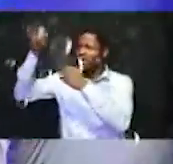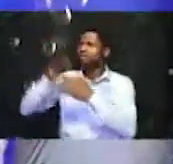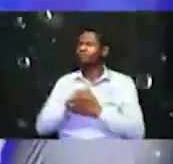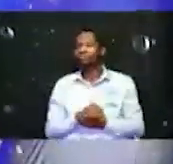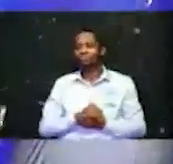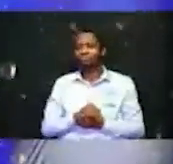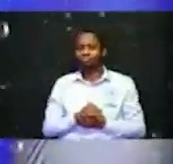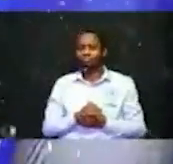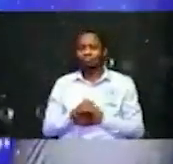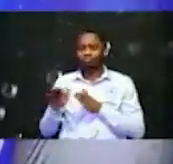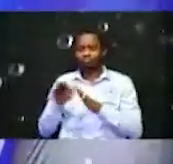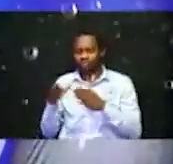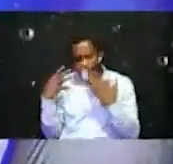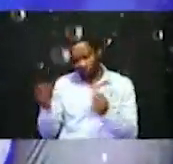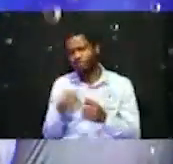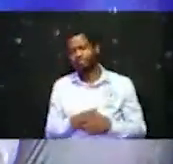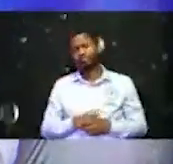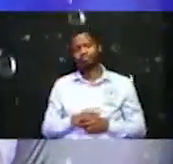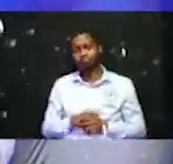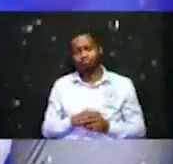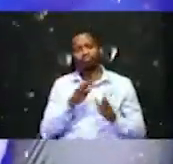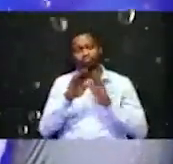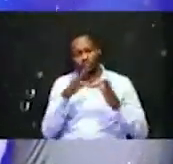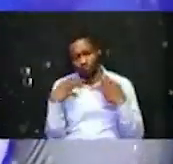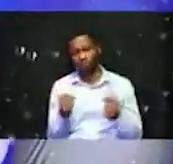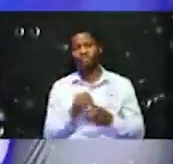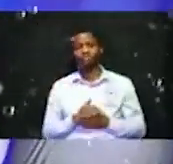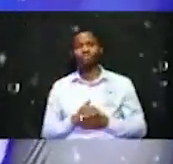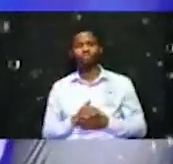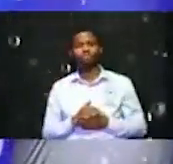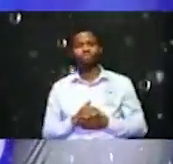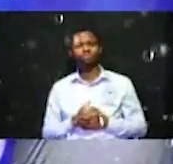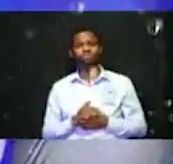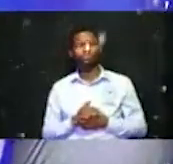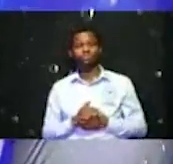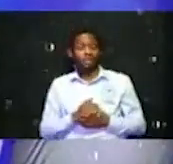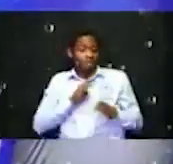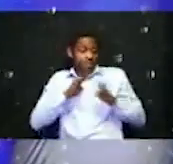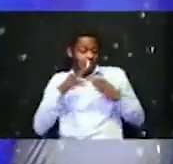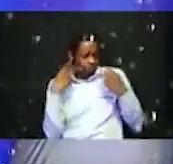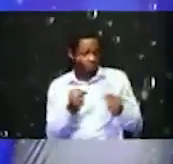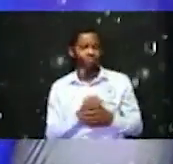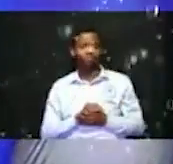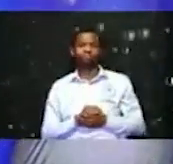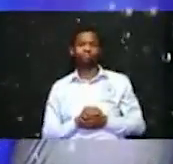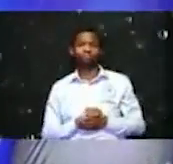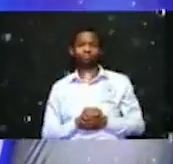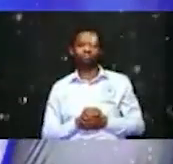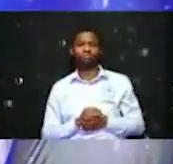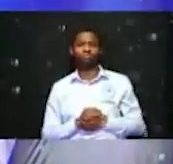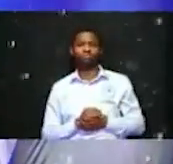Carry yourself well. Carry yourself well. Now, carry yourself